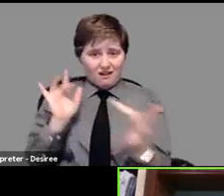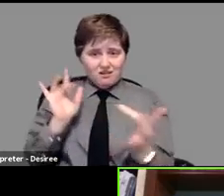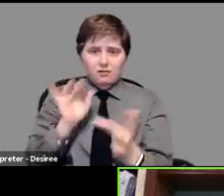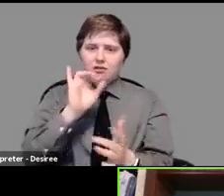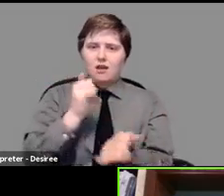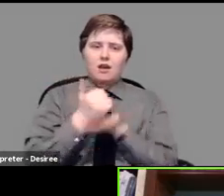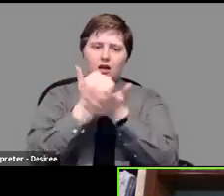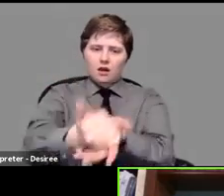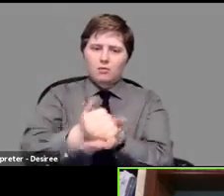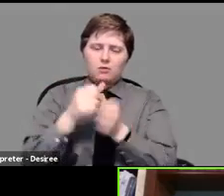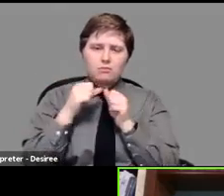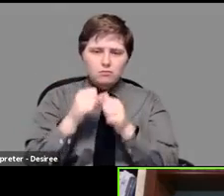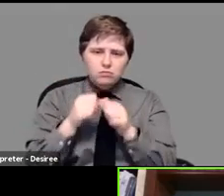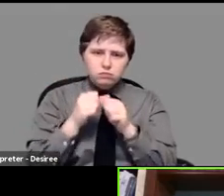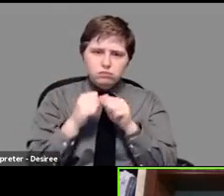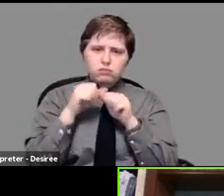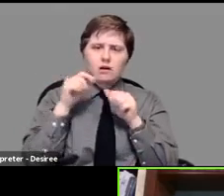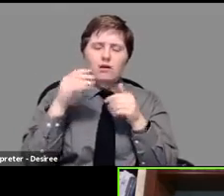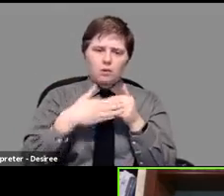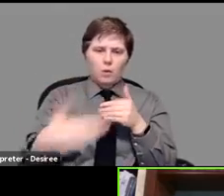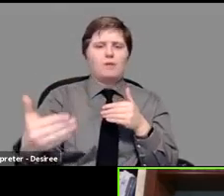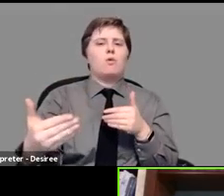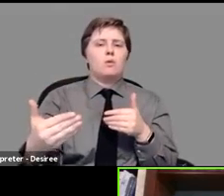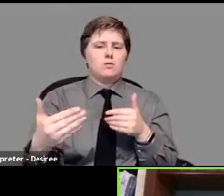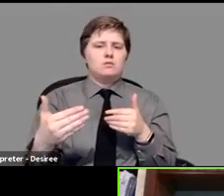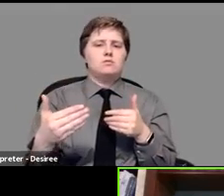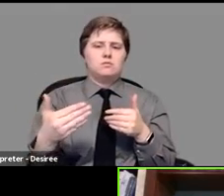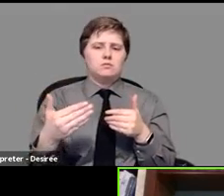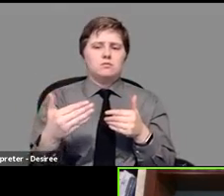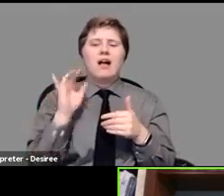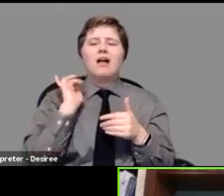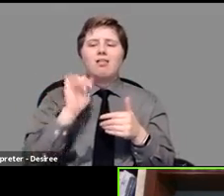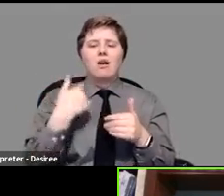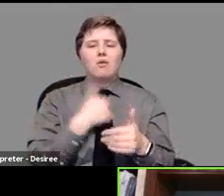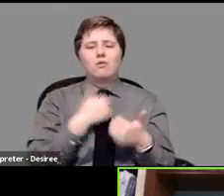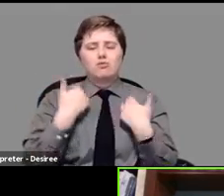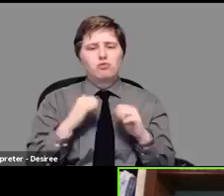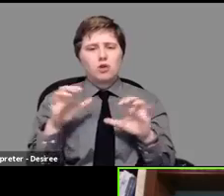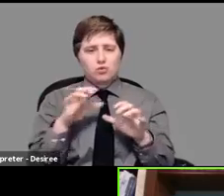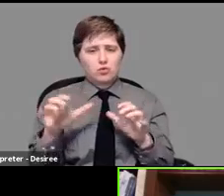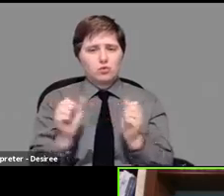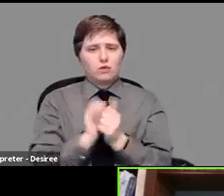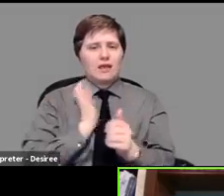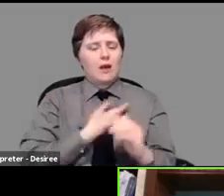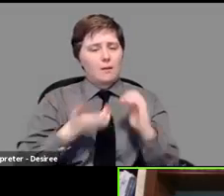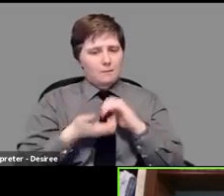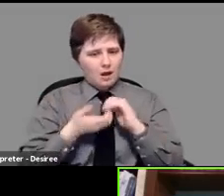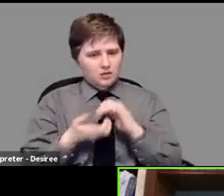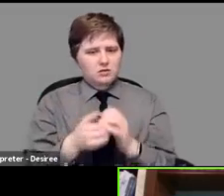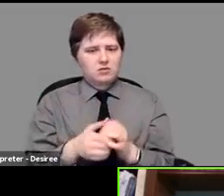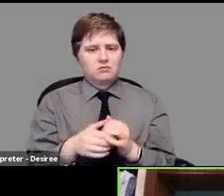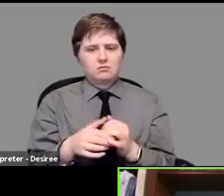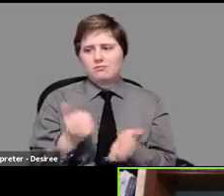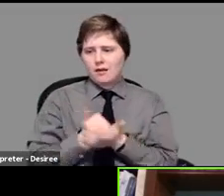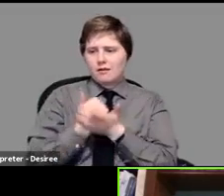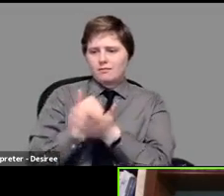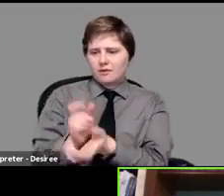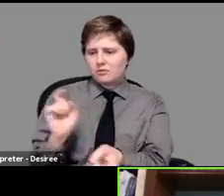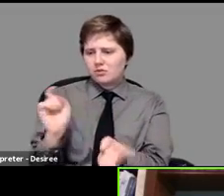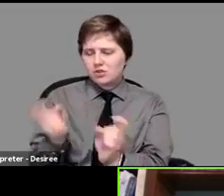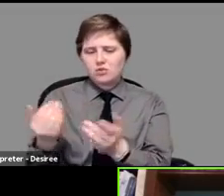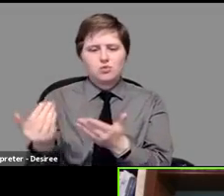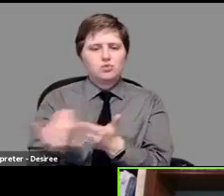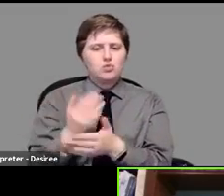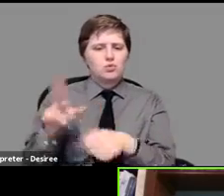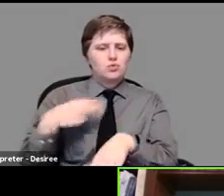help you sustain a shock like this going forward. And that's what we're trying to do with our partners when we talk to them, is help them adjust to that new normal